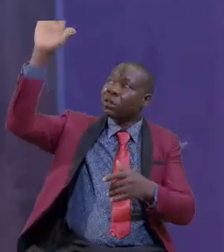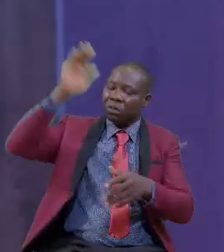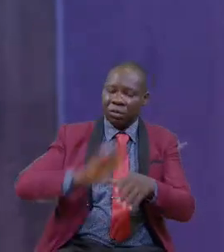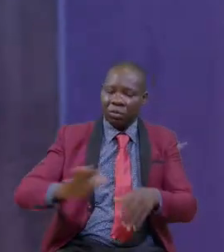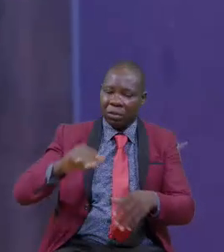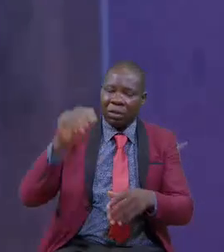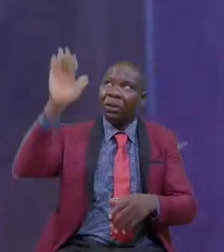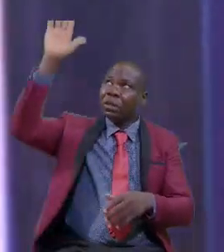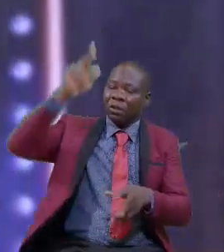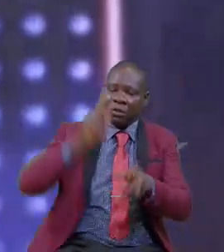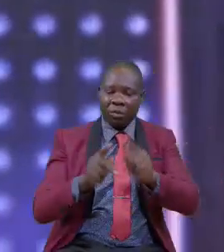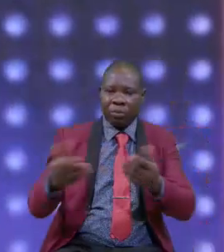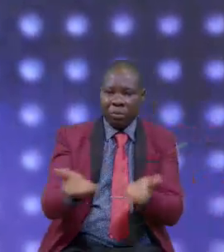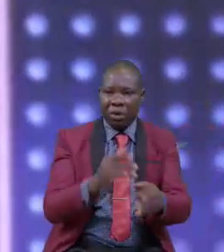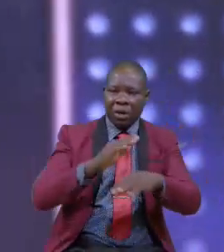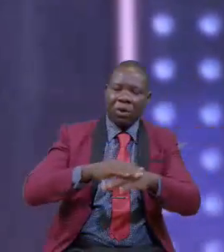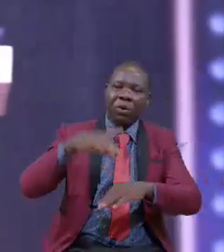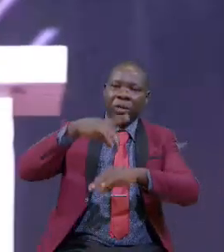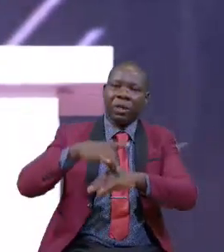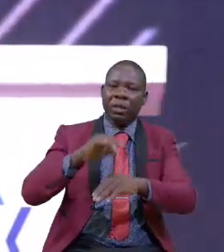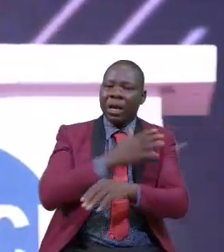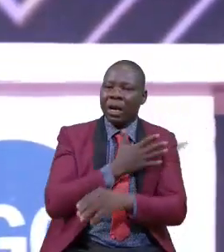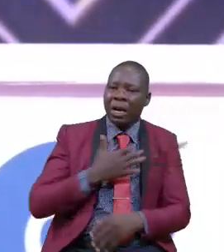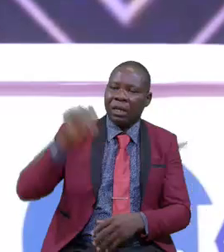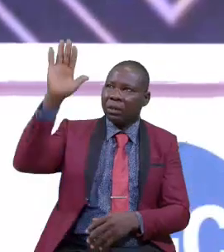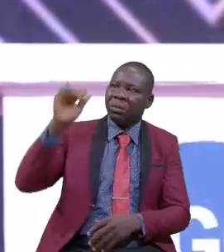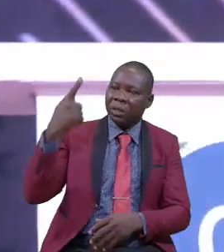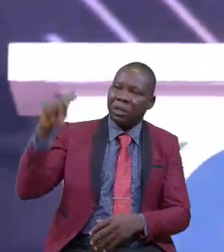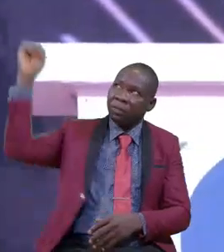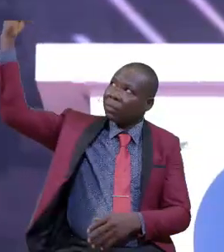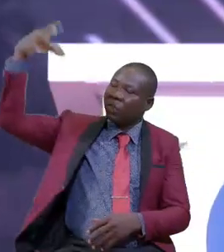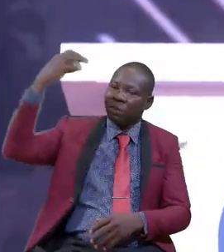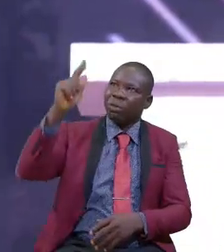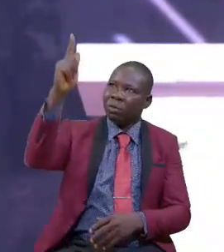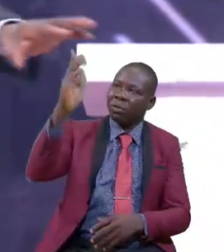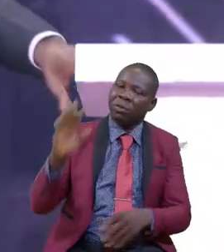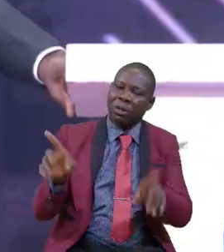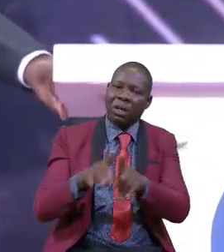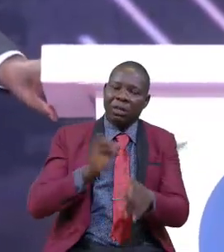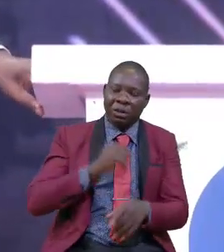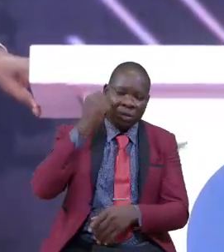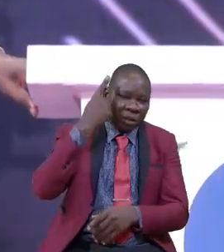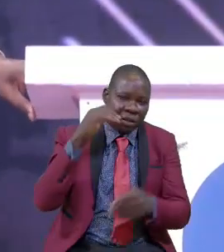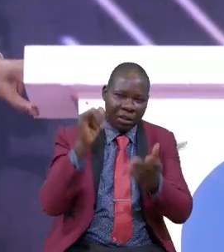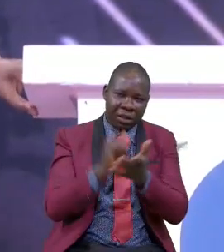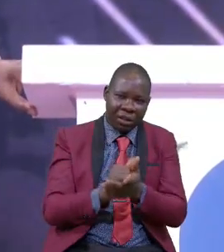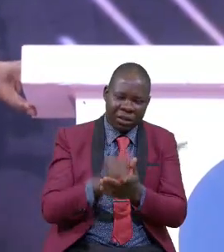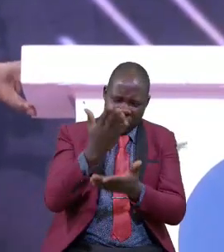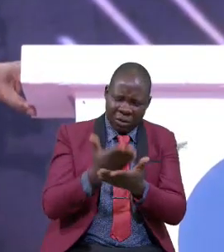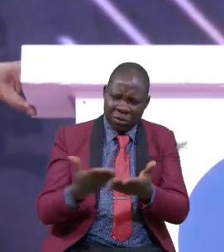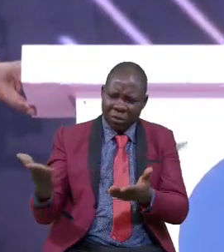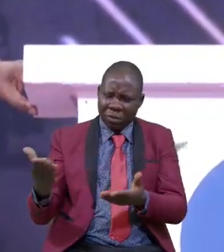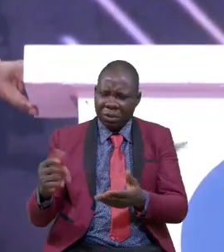And by the grace of God, as I realized that, something began to move inside